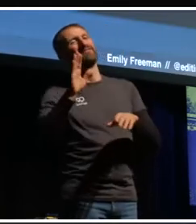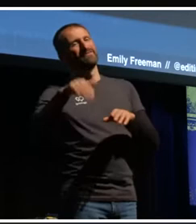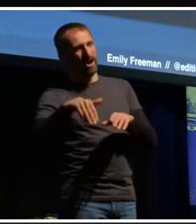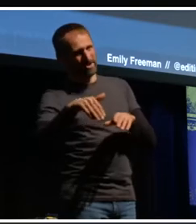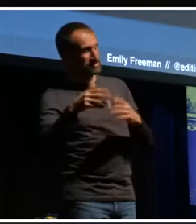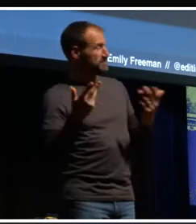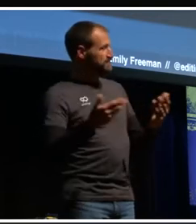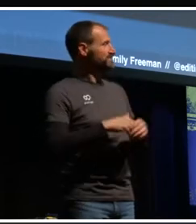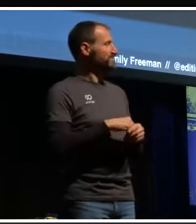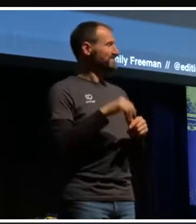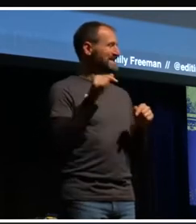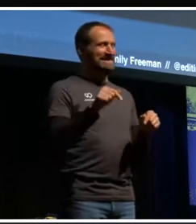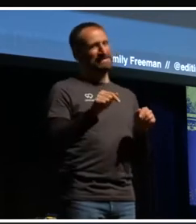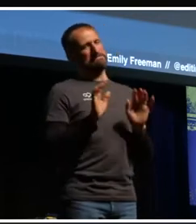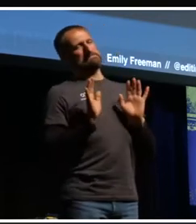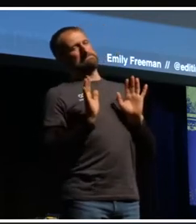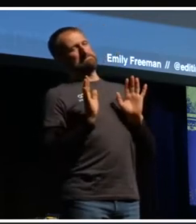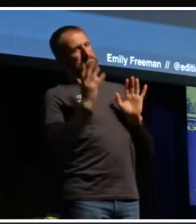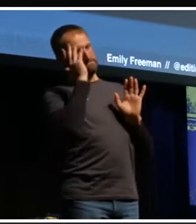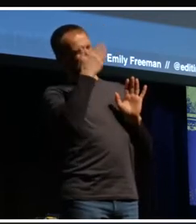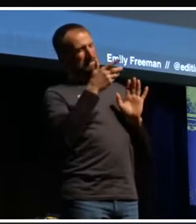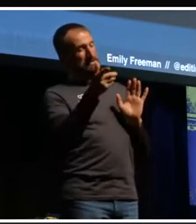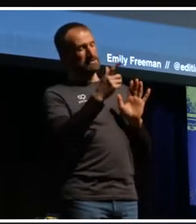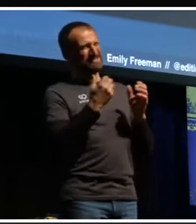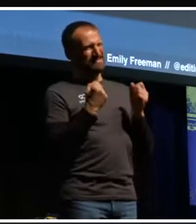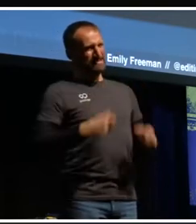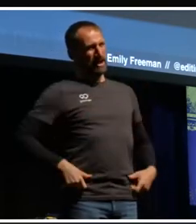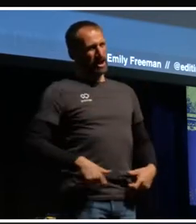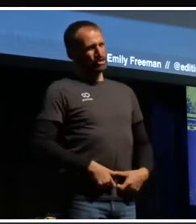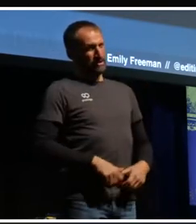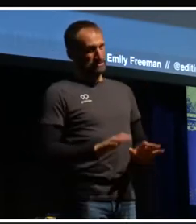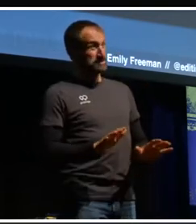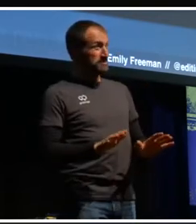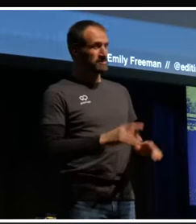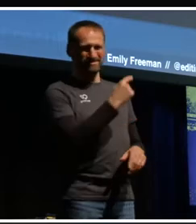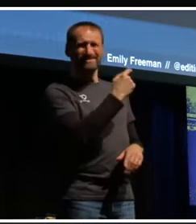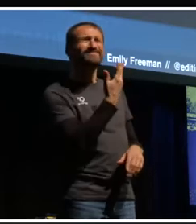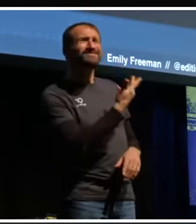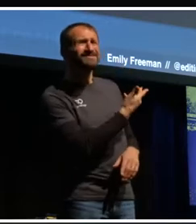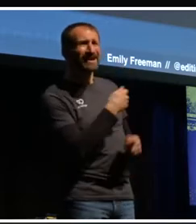All right, now it's going to get really weird, so buckle up. Anyone have a guess for this one?